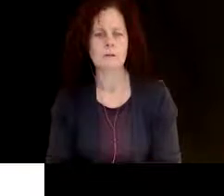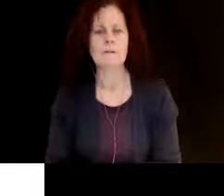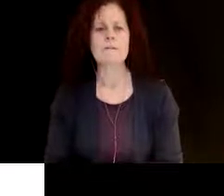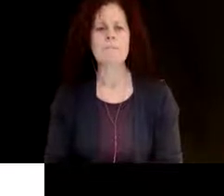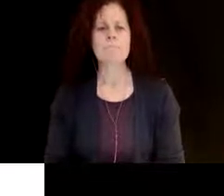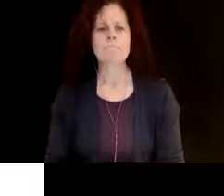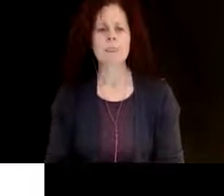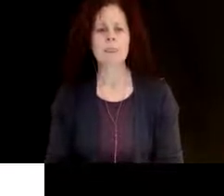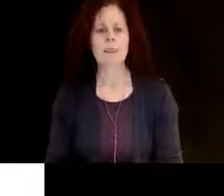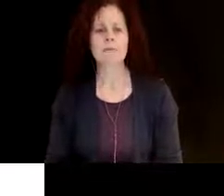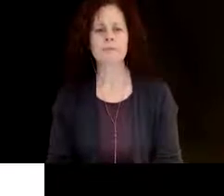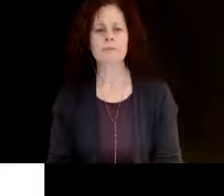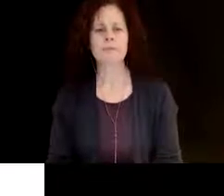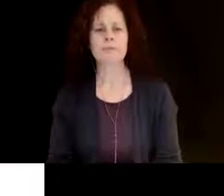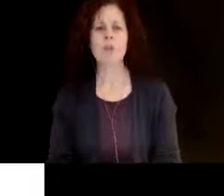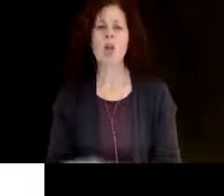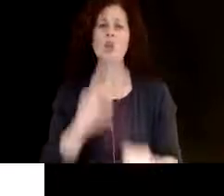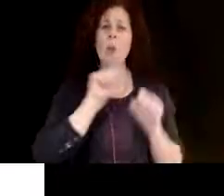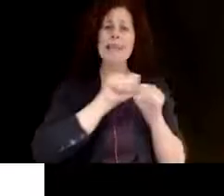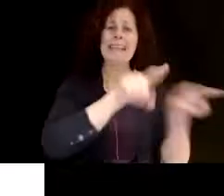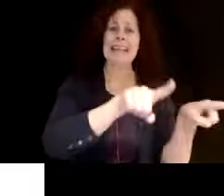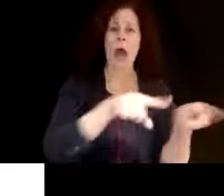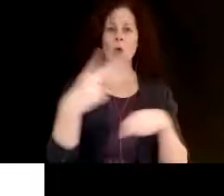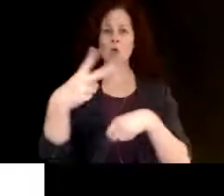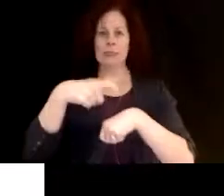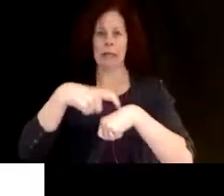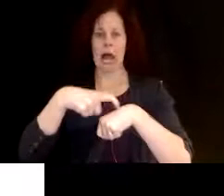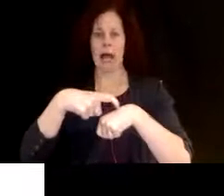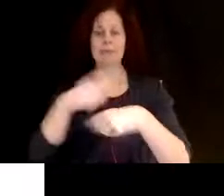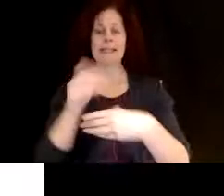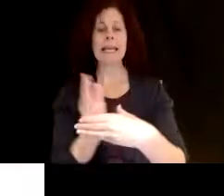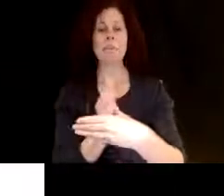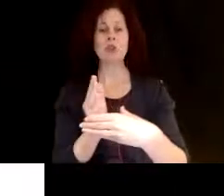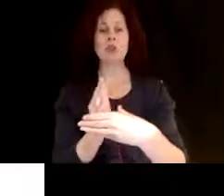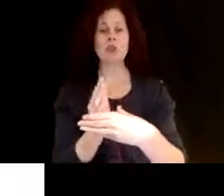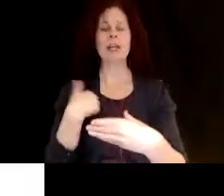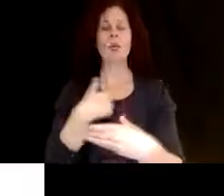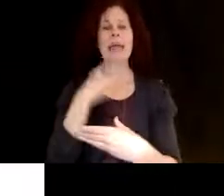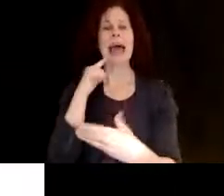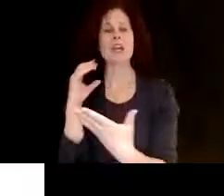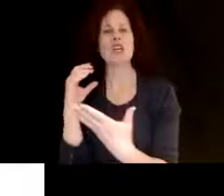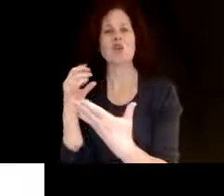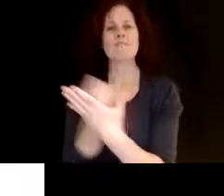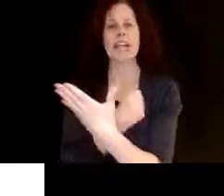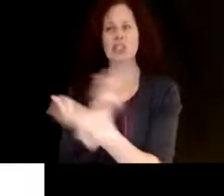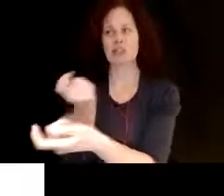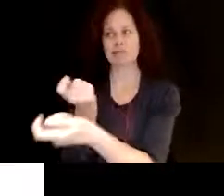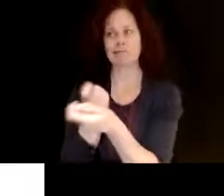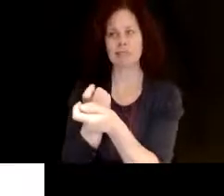Yeah, so in between the 2 rounds, we conducted an intervention to try to get municipalities more engaged with the